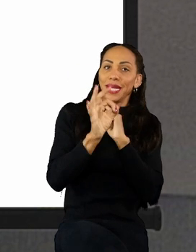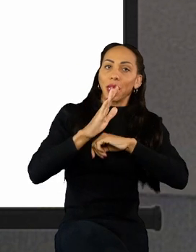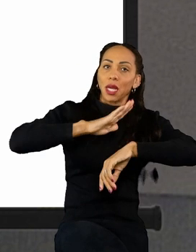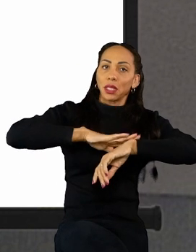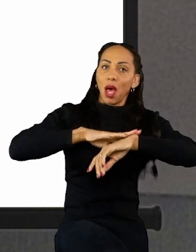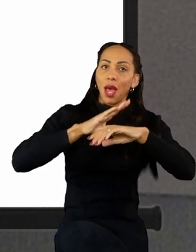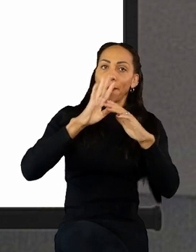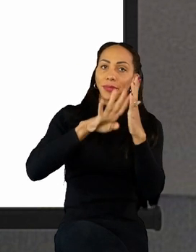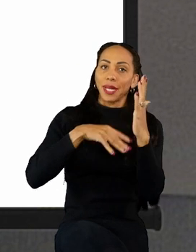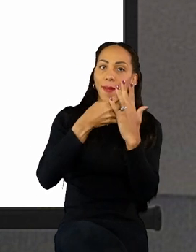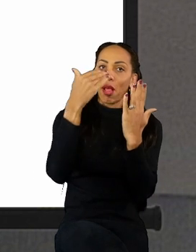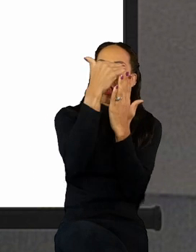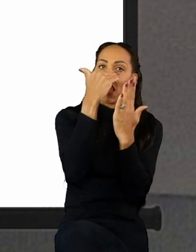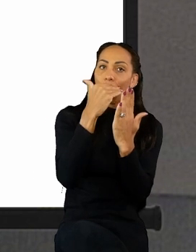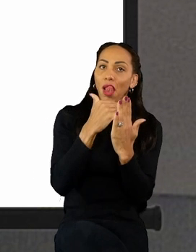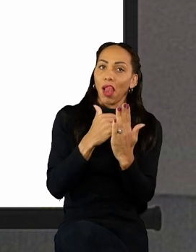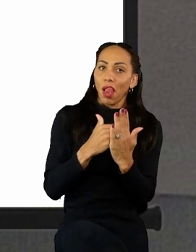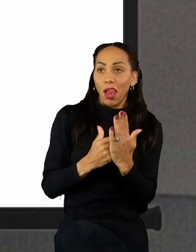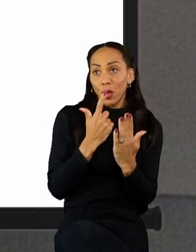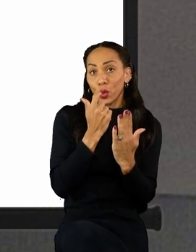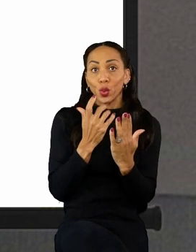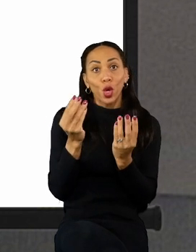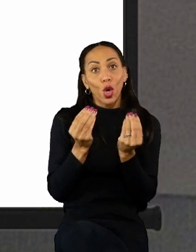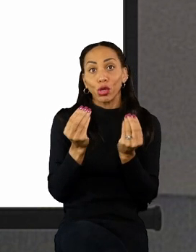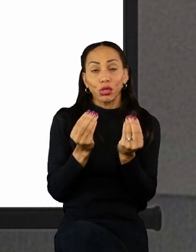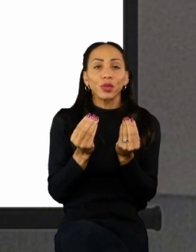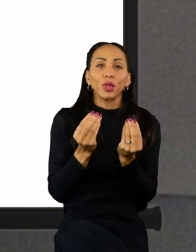space that you've created.